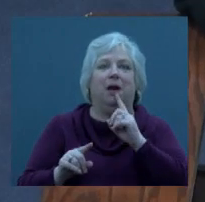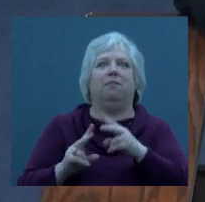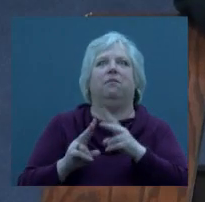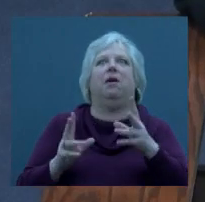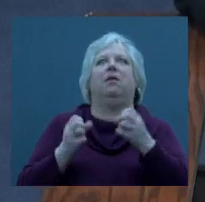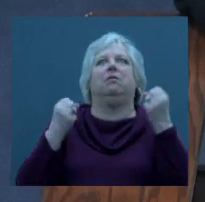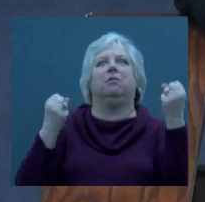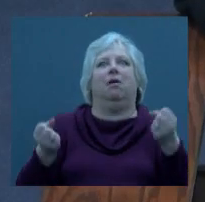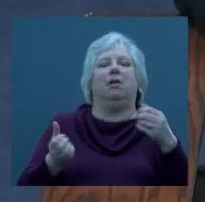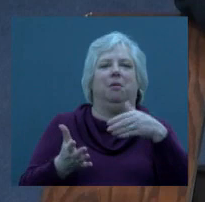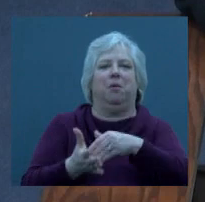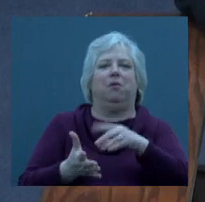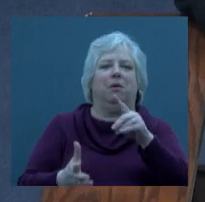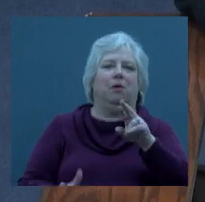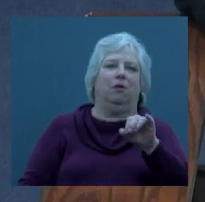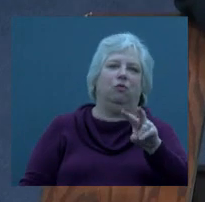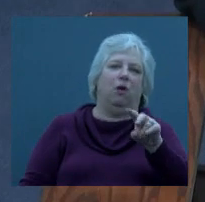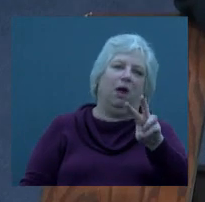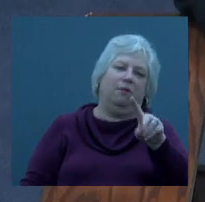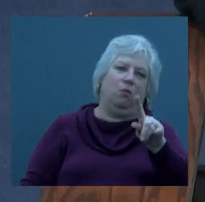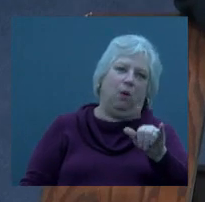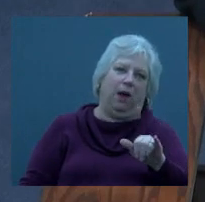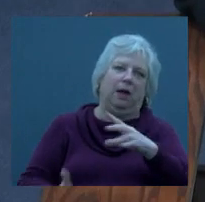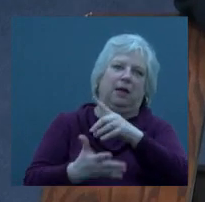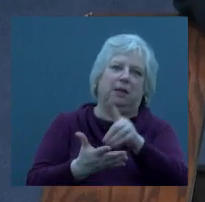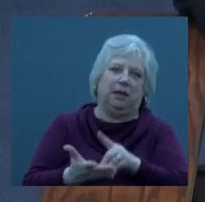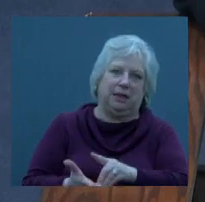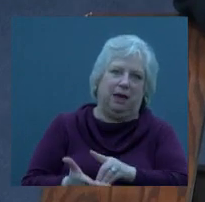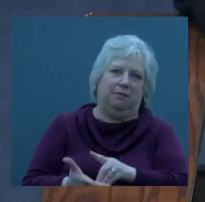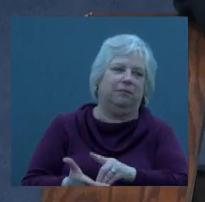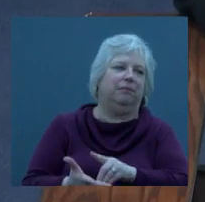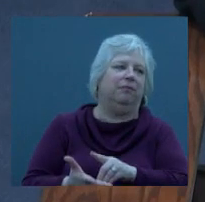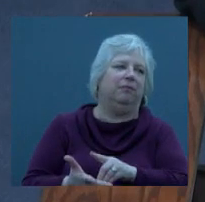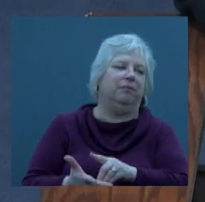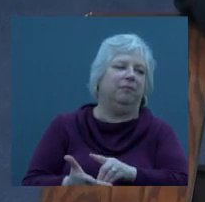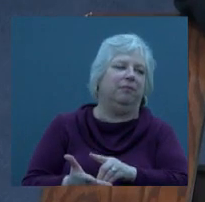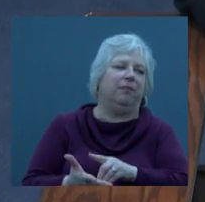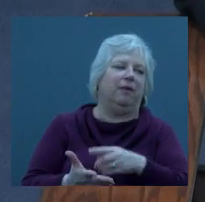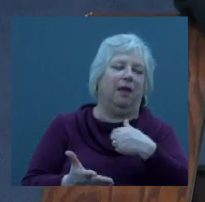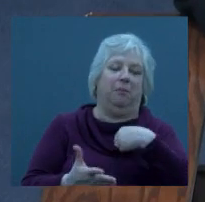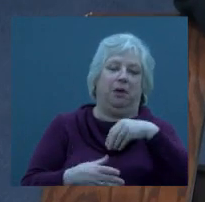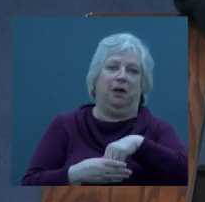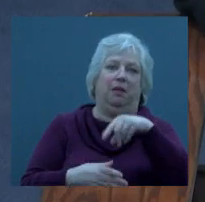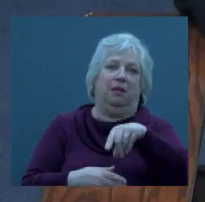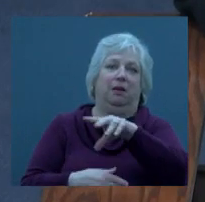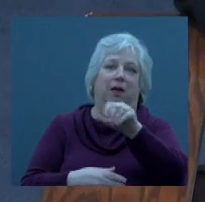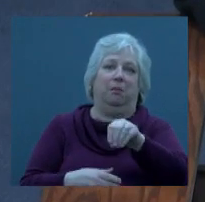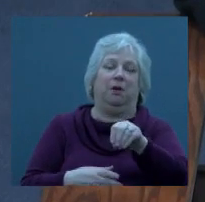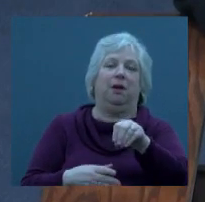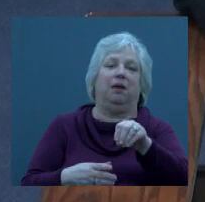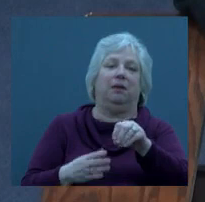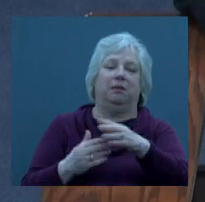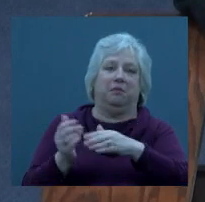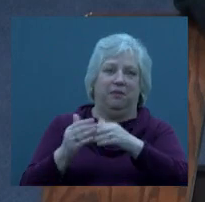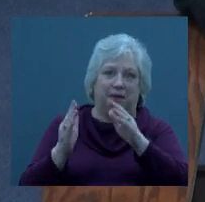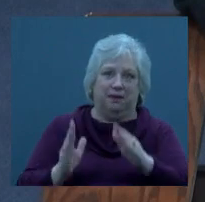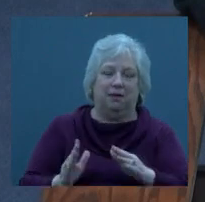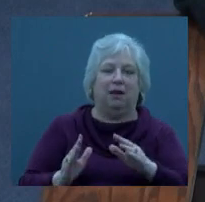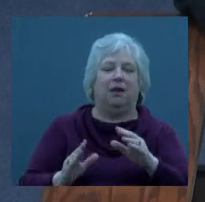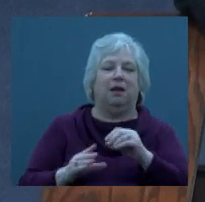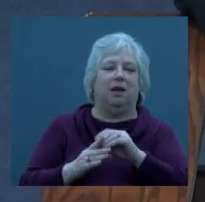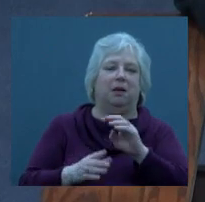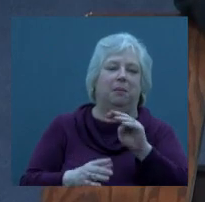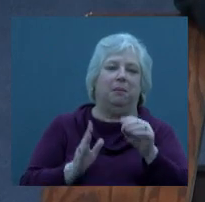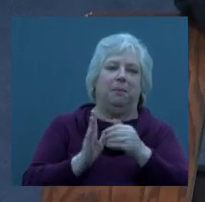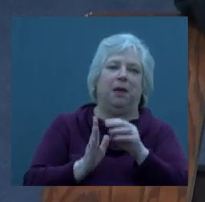very much opposed to the driveway layout. And I have been in this company's facilities in the